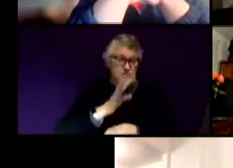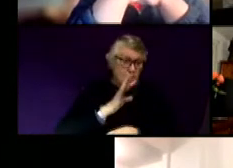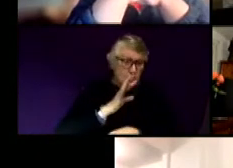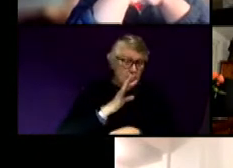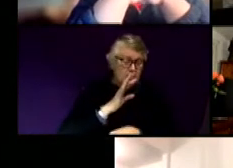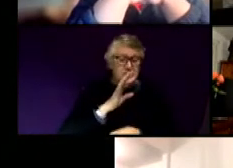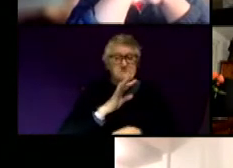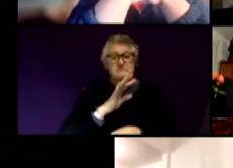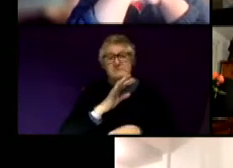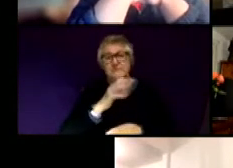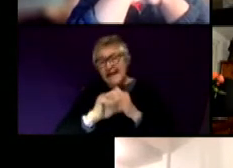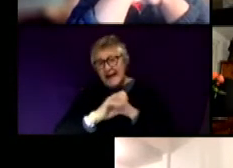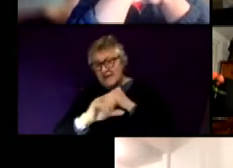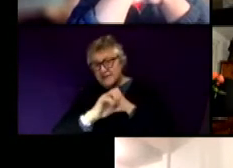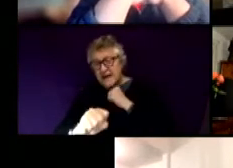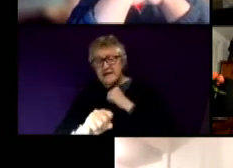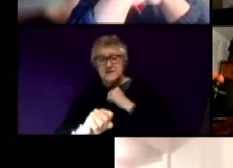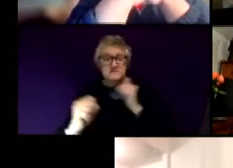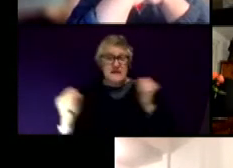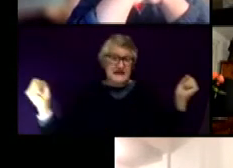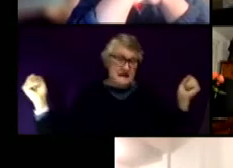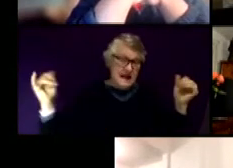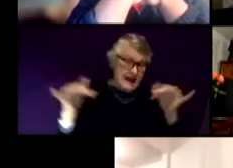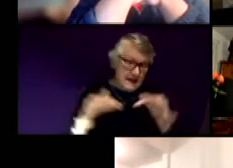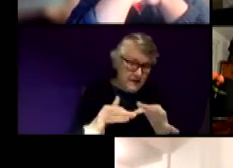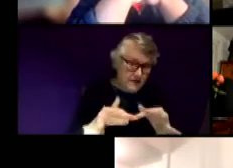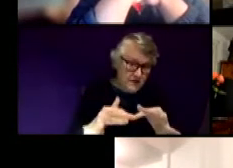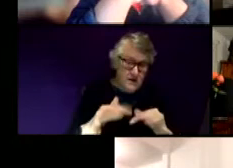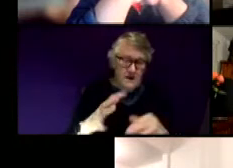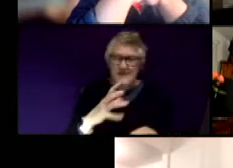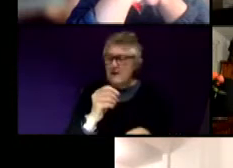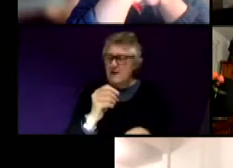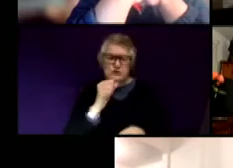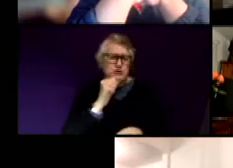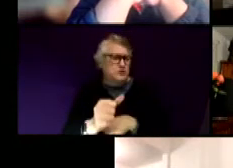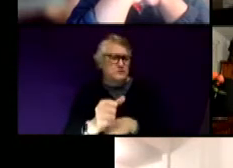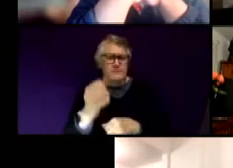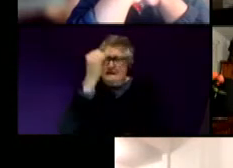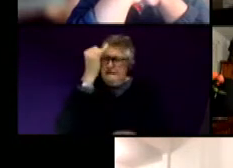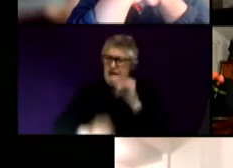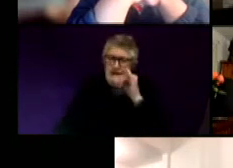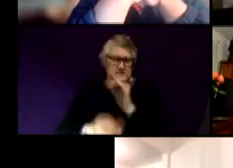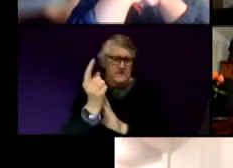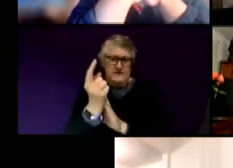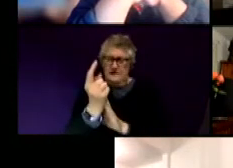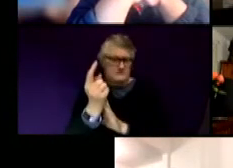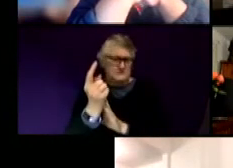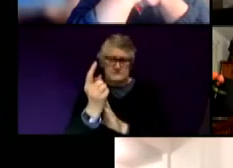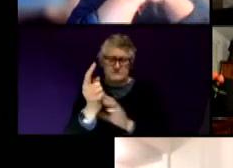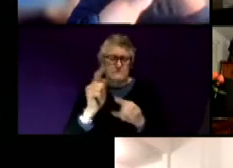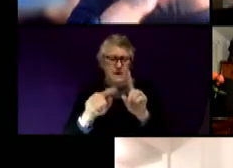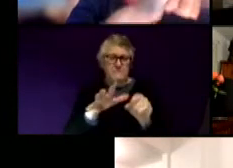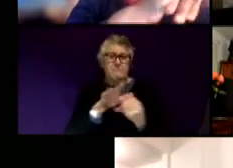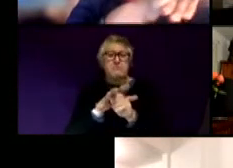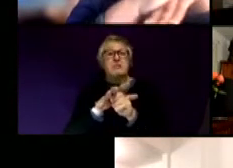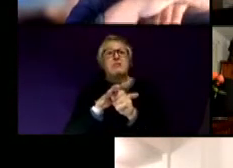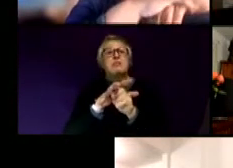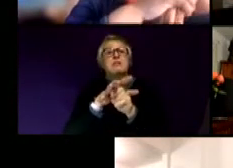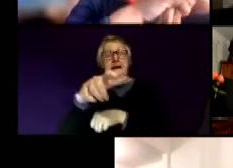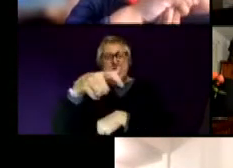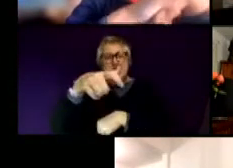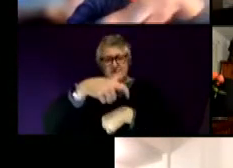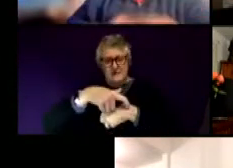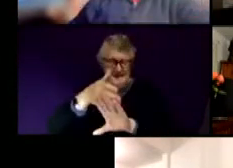That we should not be trying to cram everything in right away, but we should give ourselves a month in advance to plan something of